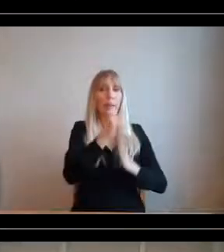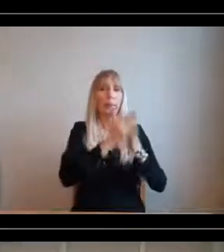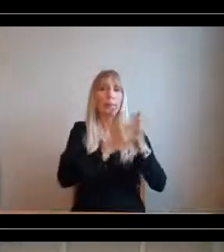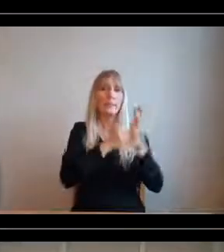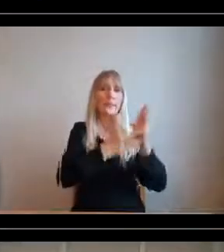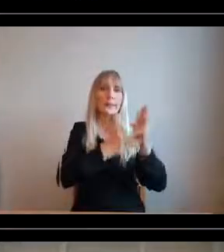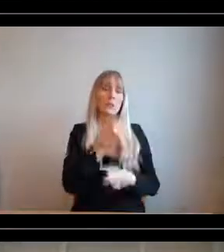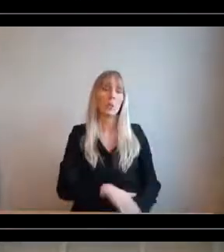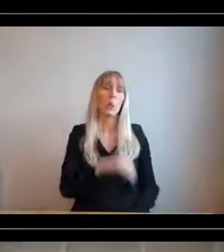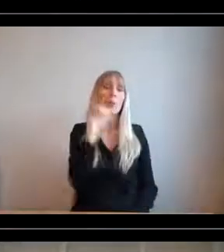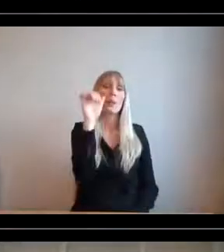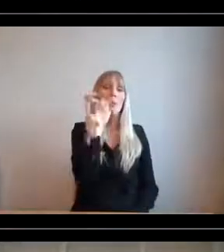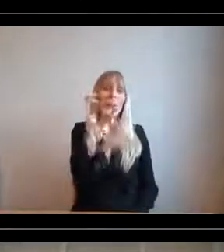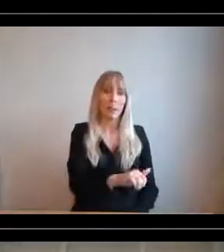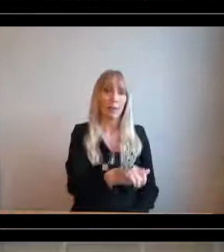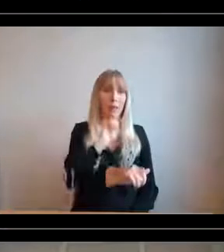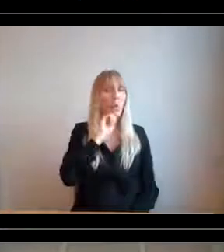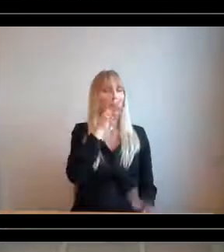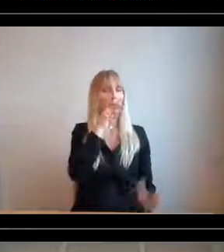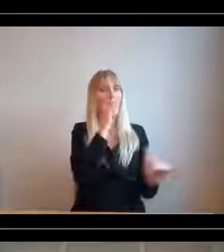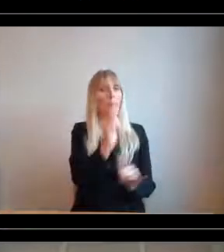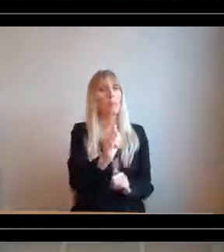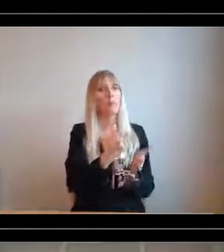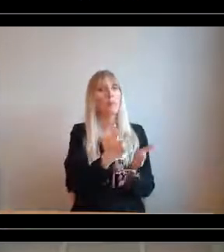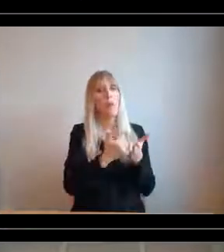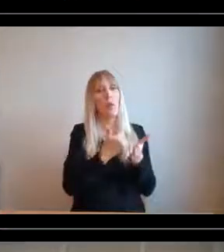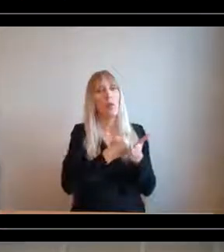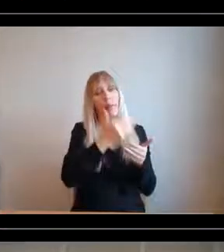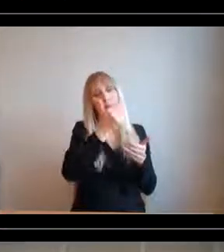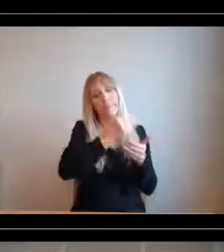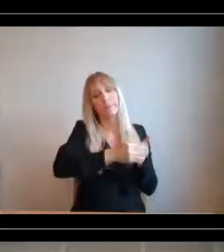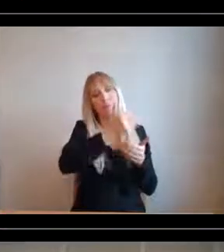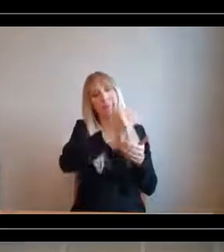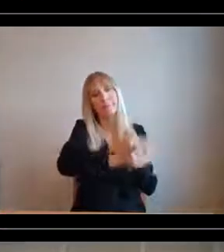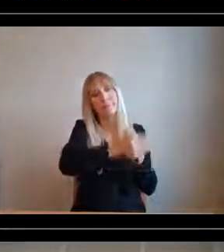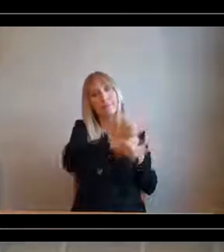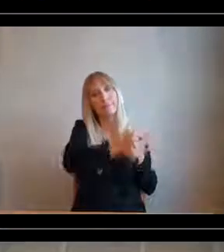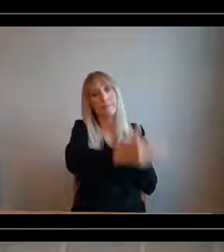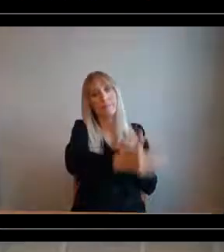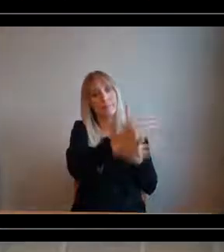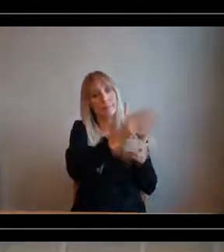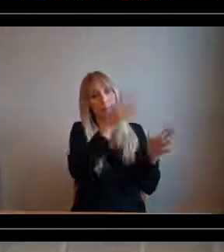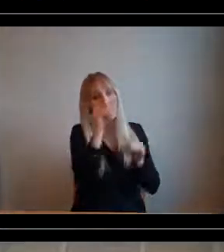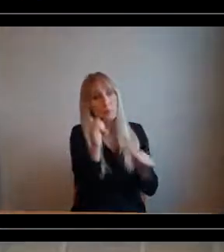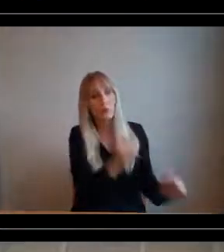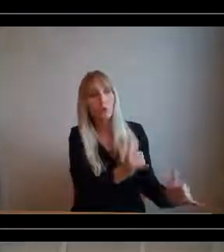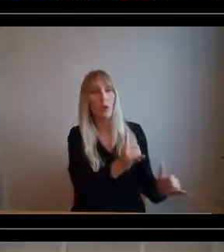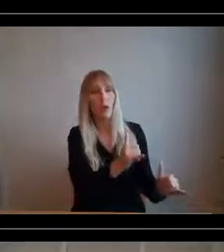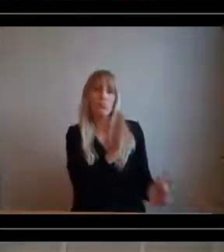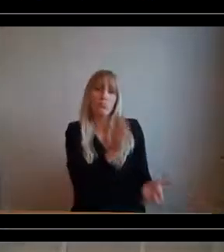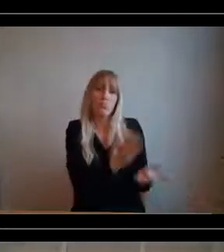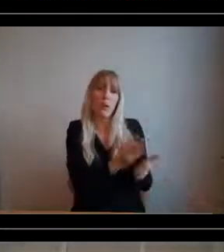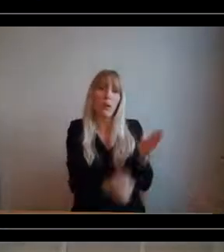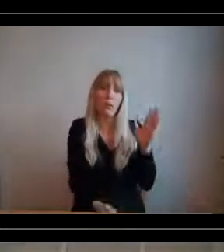So yes, the monitoring and the surveying of wildlife is quite